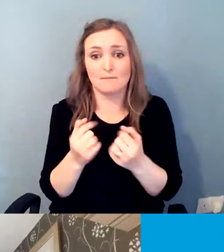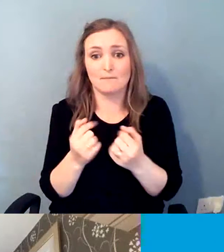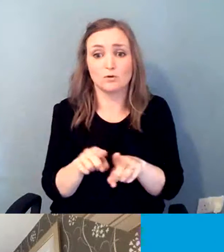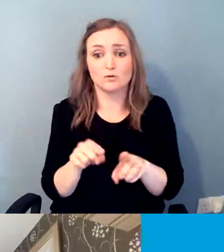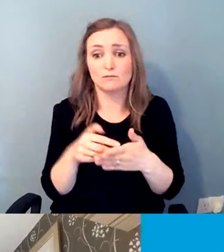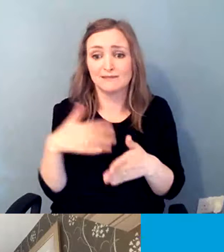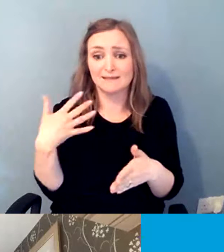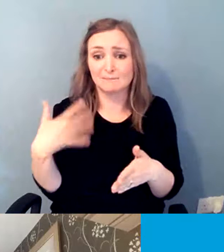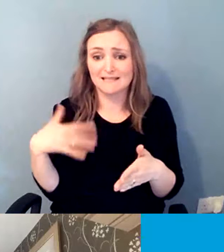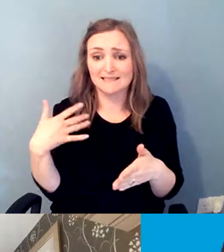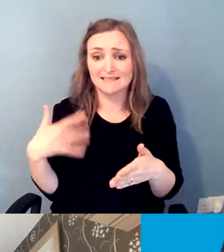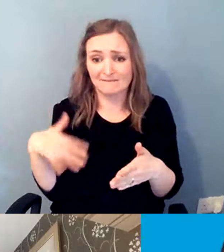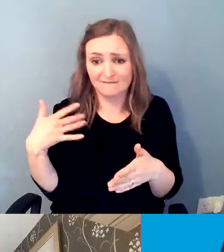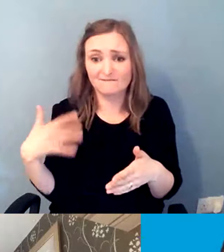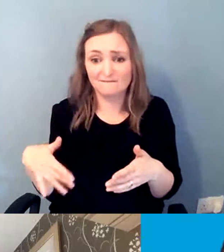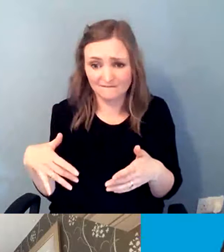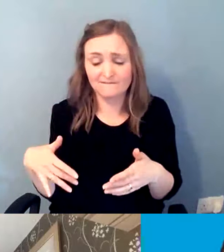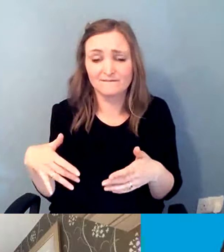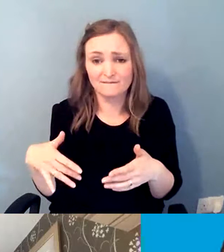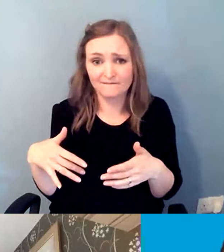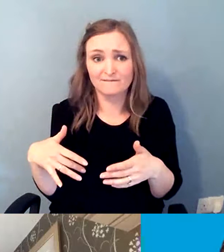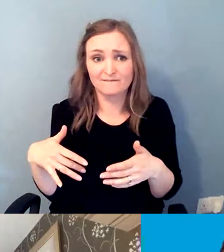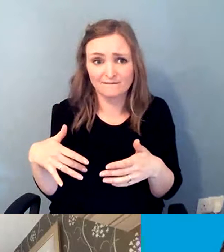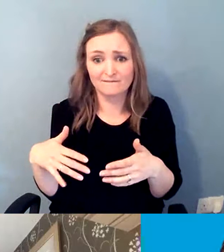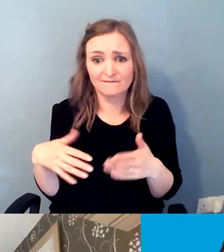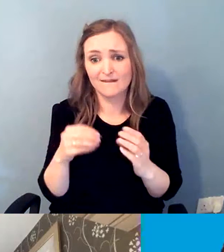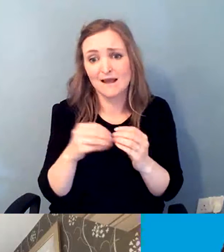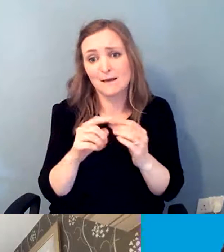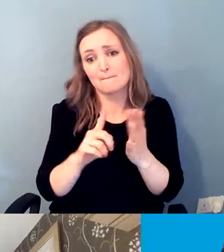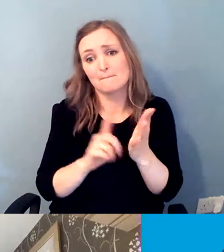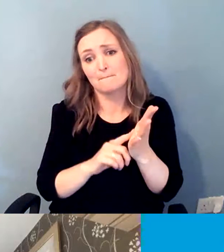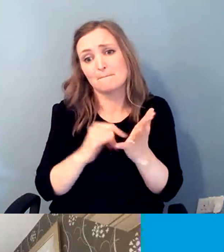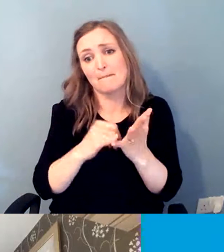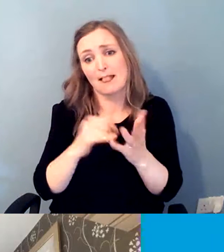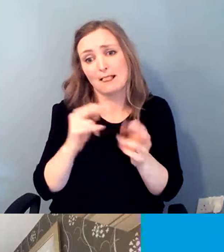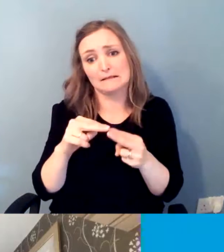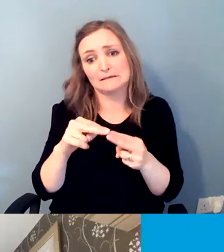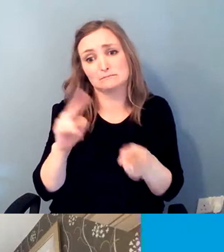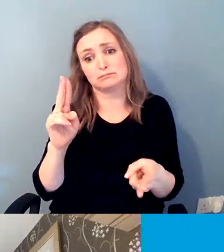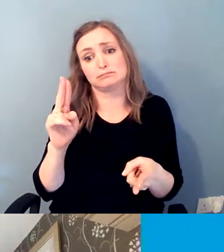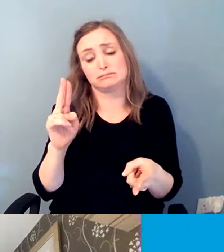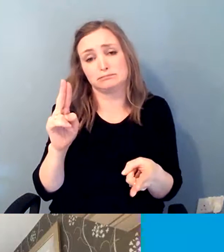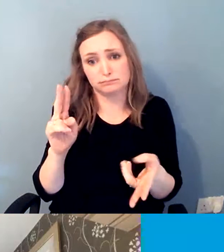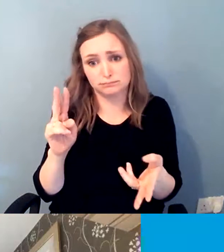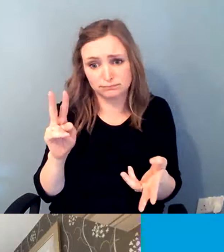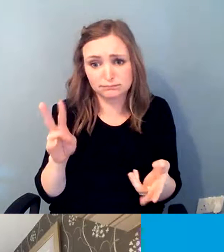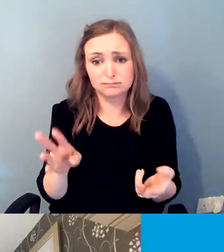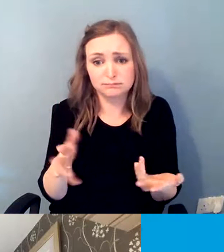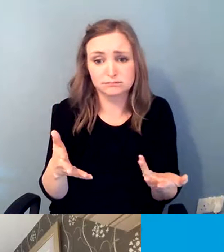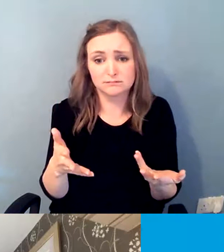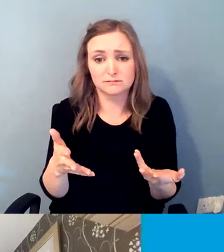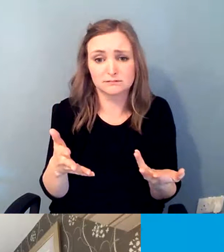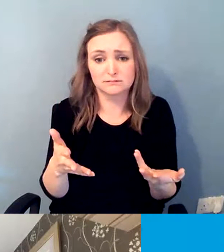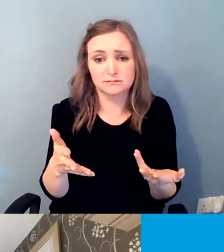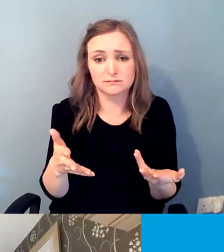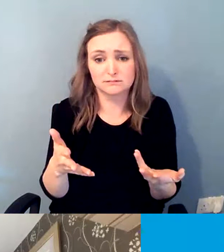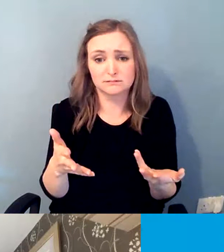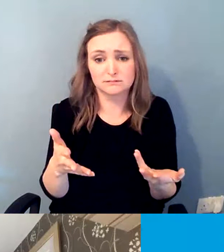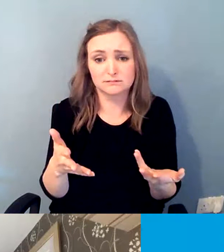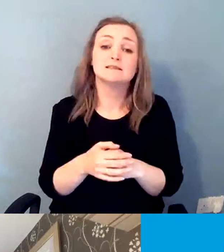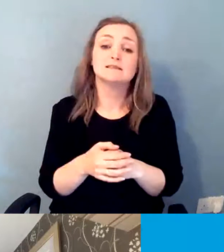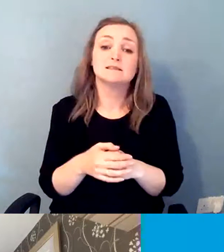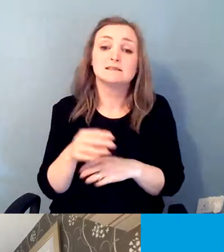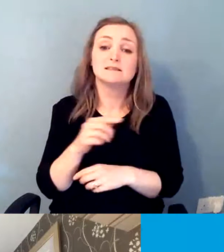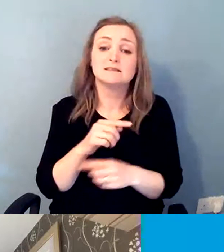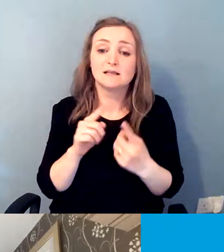for a lot of people nowadays, especially with the bills, etc., going up as they are and rocketing. The first point I was going to